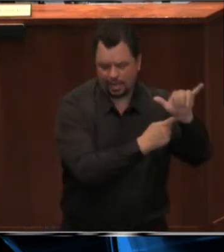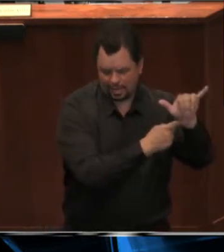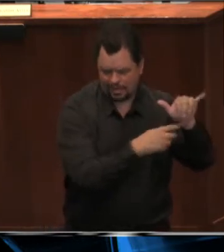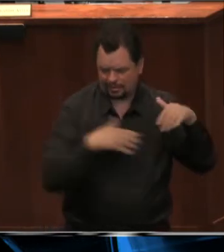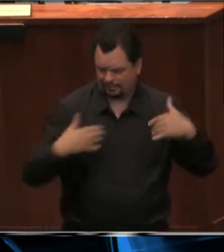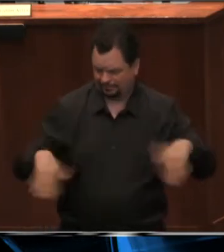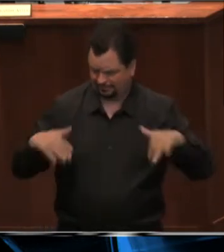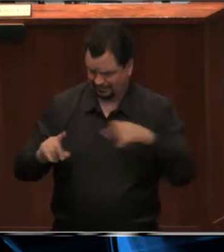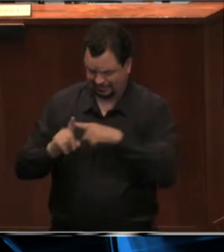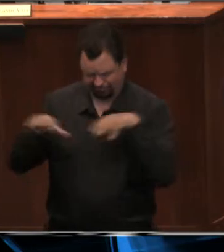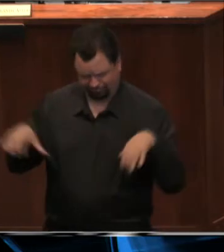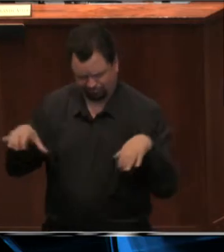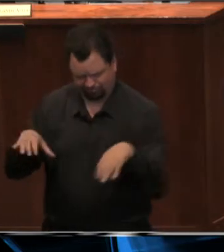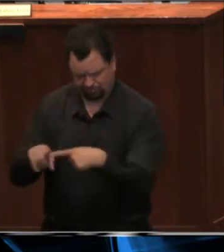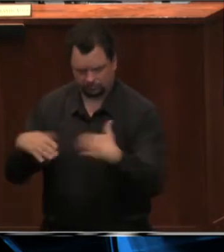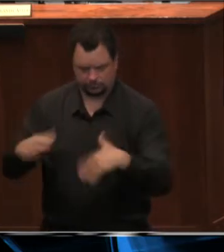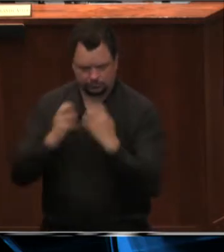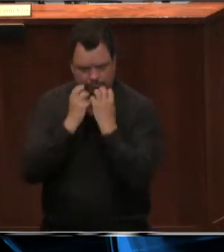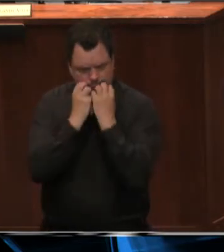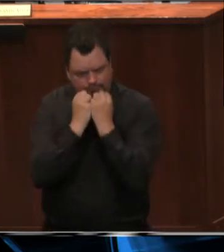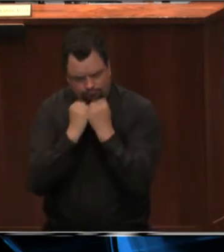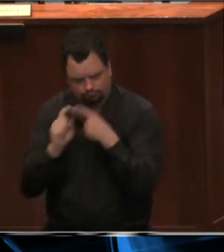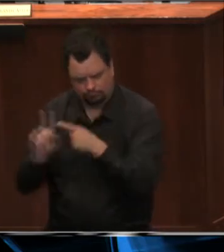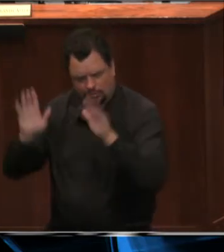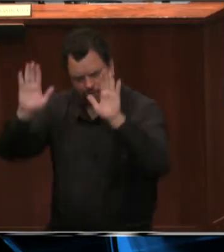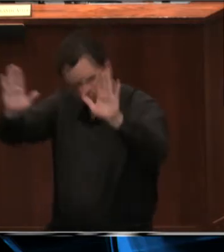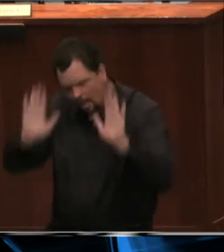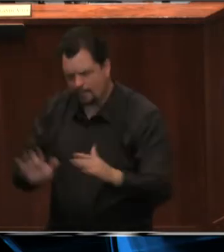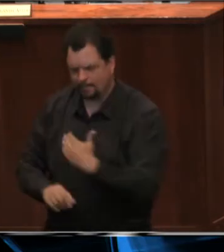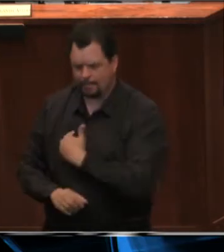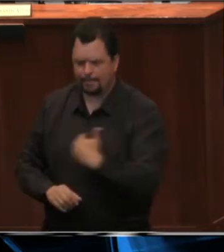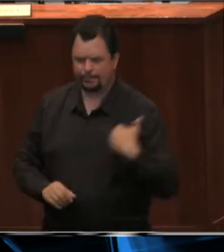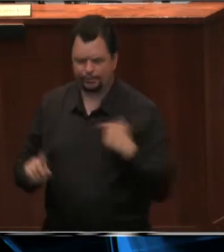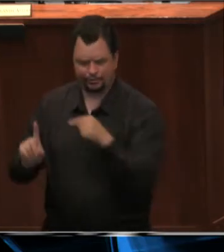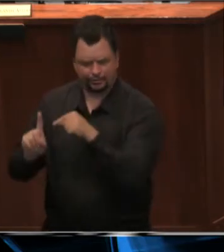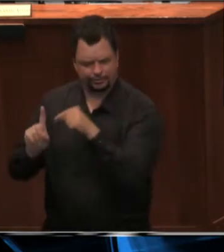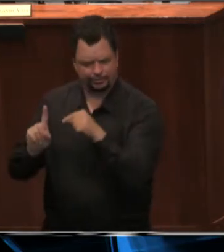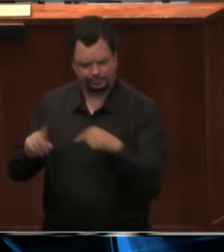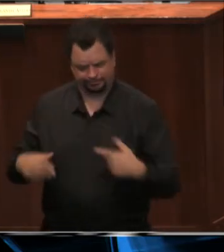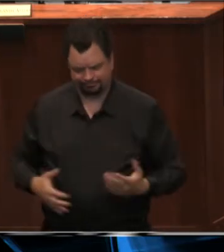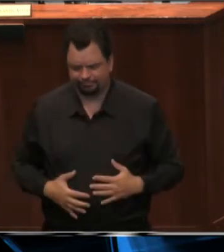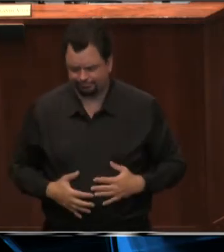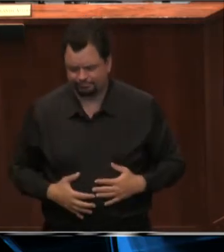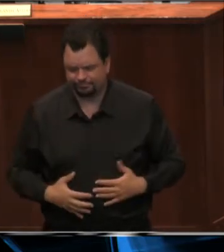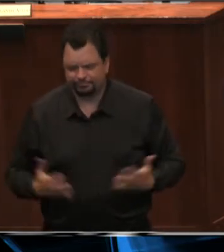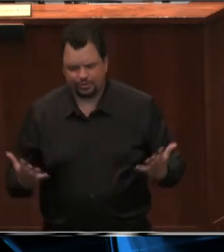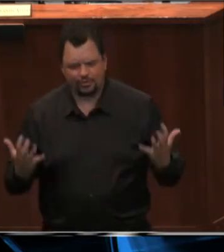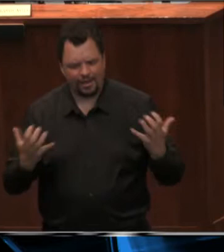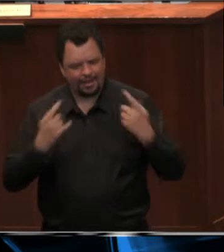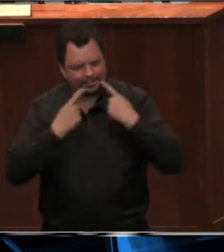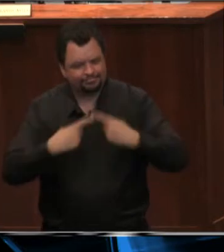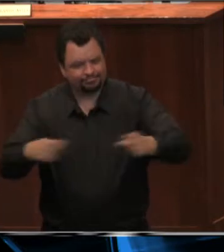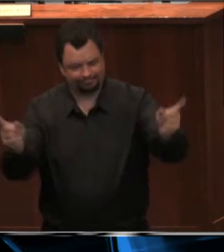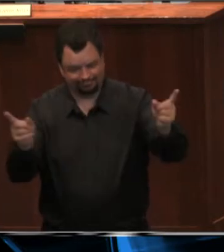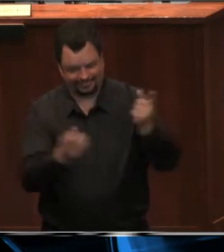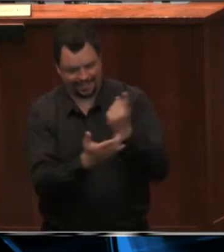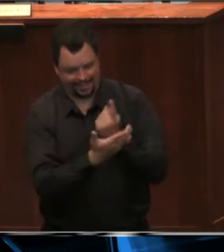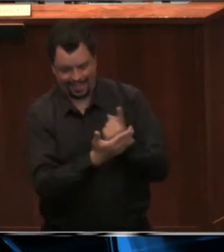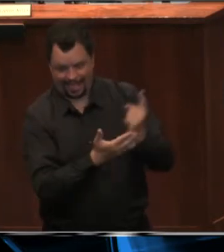about a week ago, and I think they got it pegged. And